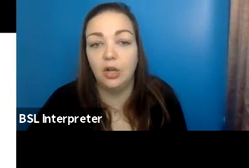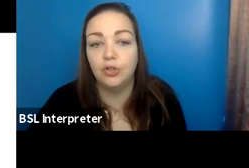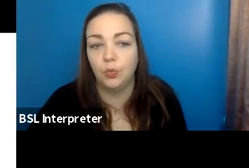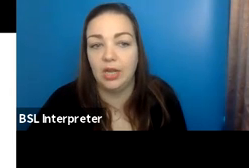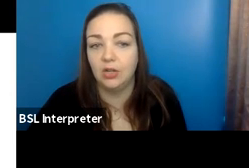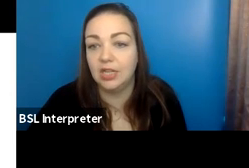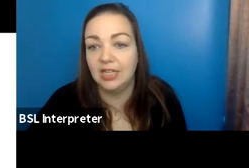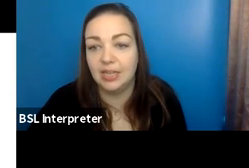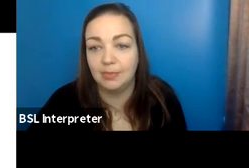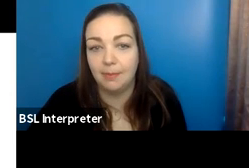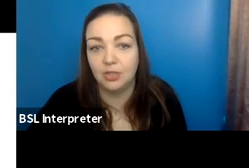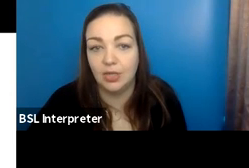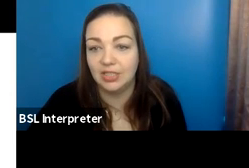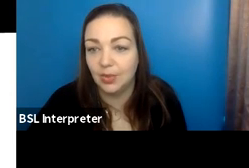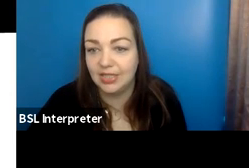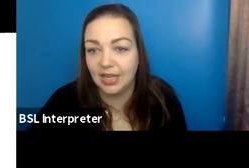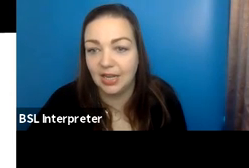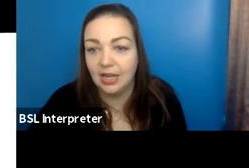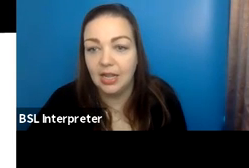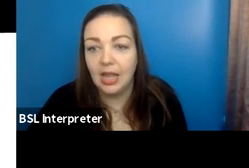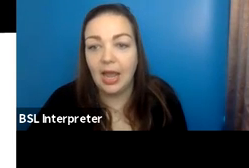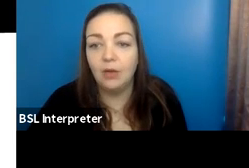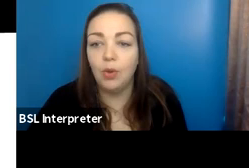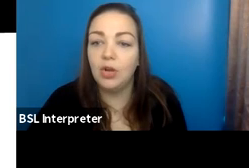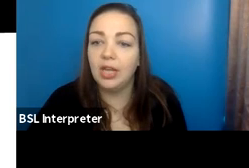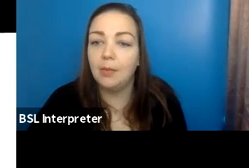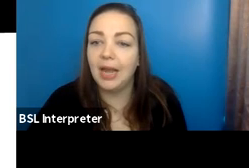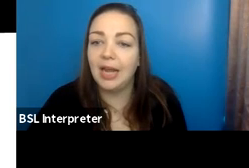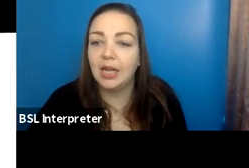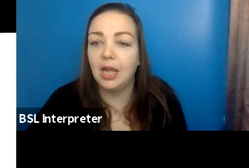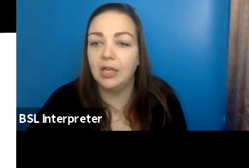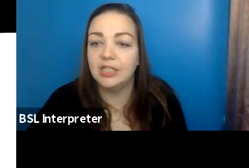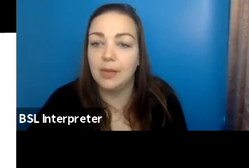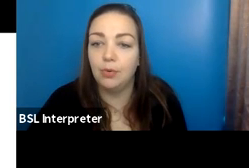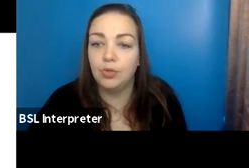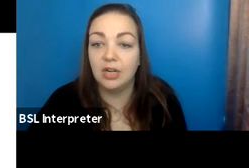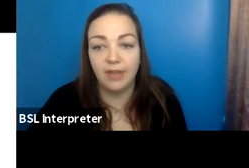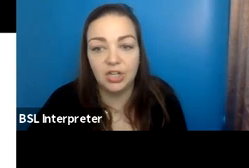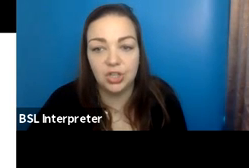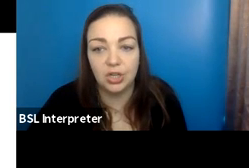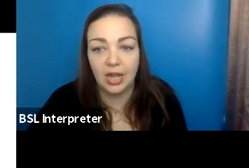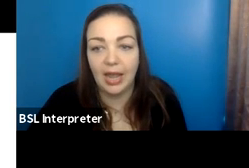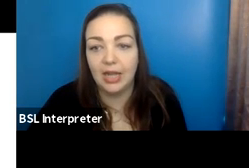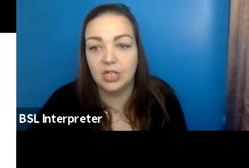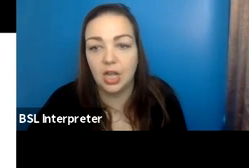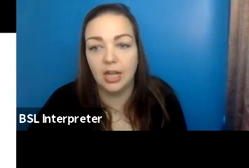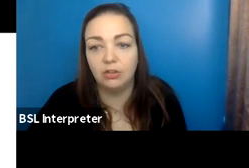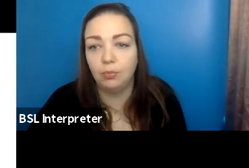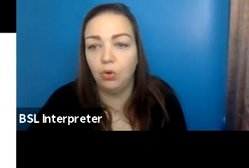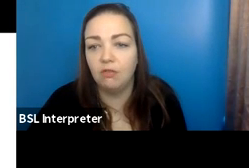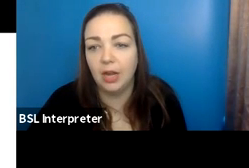National Inclusion Week in September 2020. And we were looking at Black disabled innovation